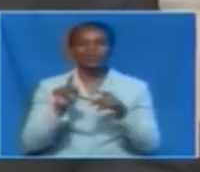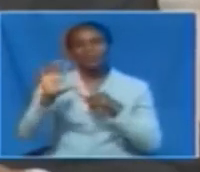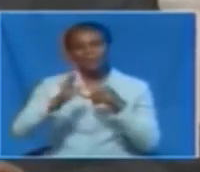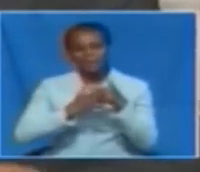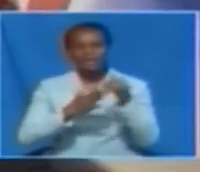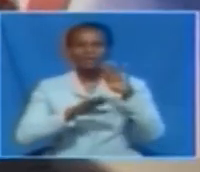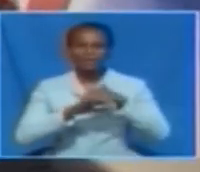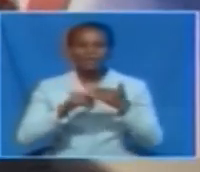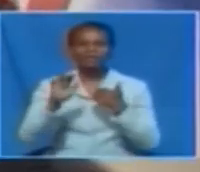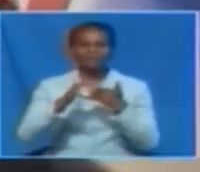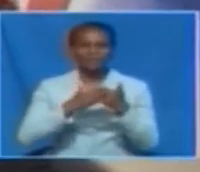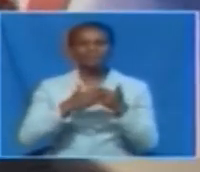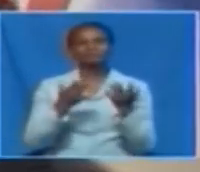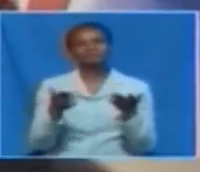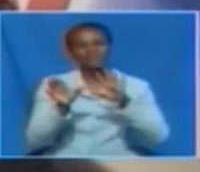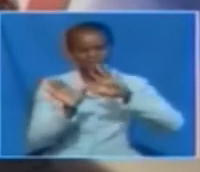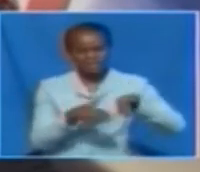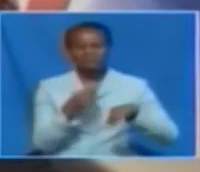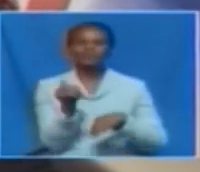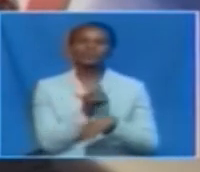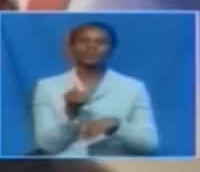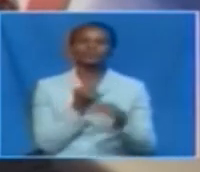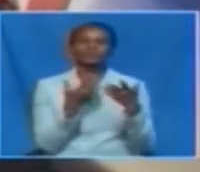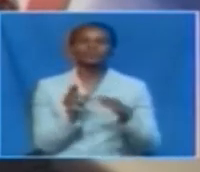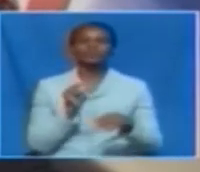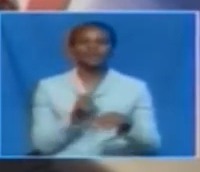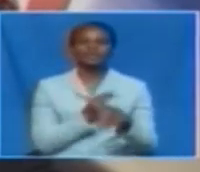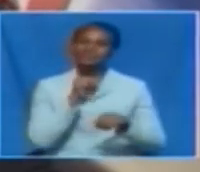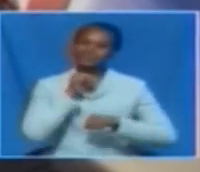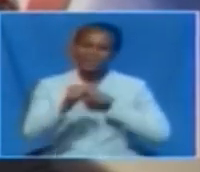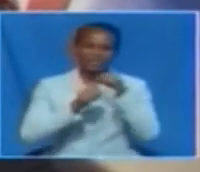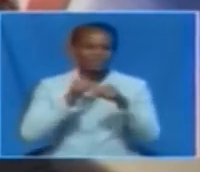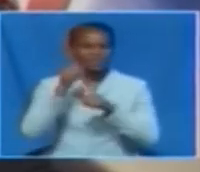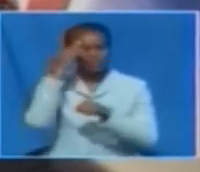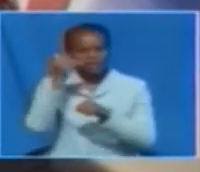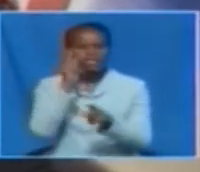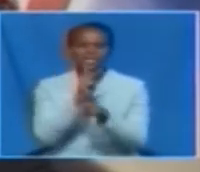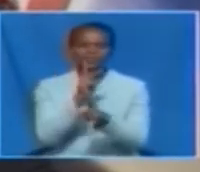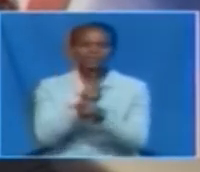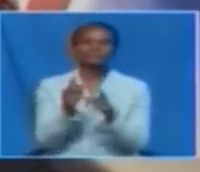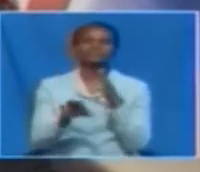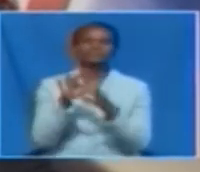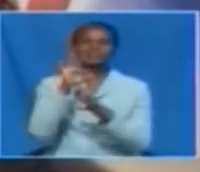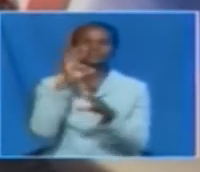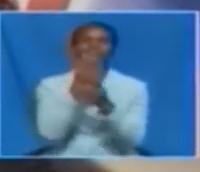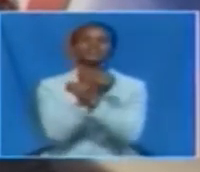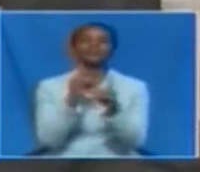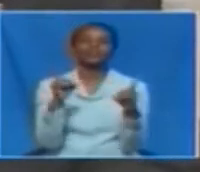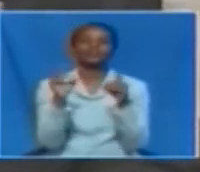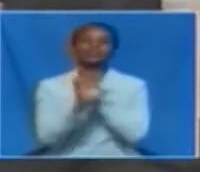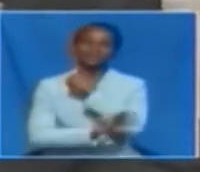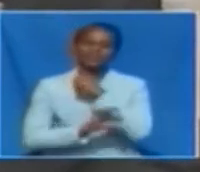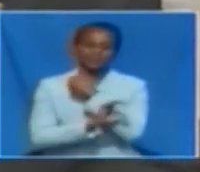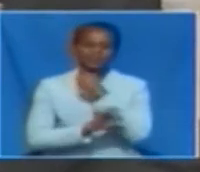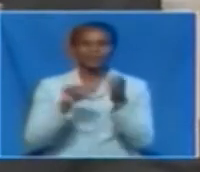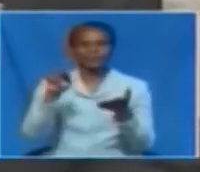and abandoned it for the dead. And we fought these fights in order to keep the spirit of the party and democracy in the country alive.